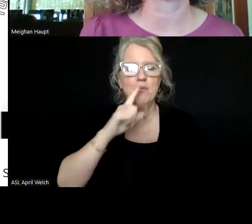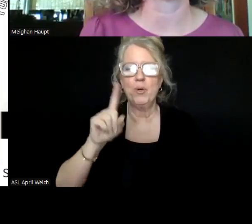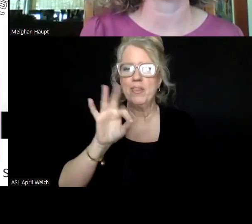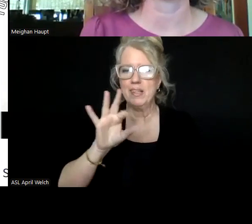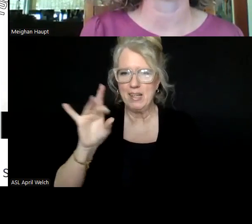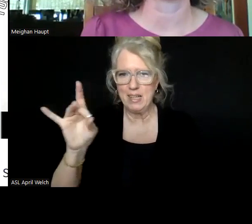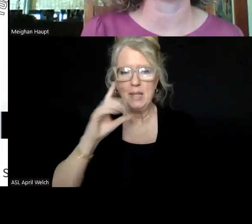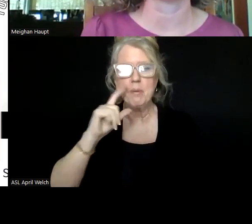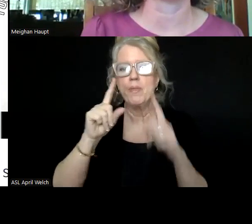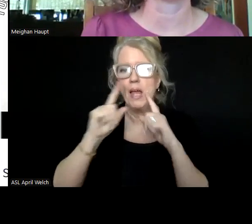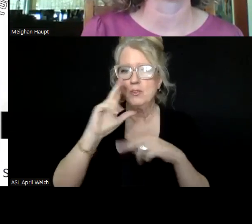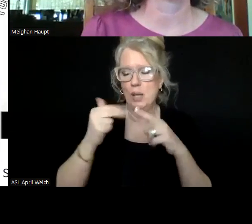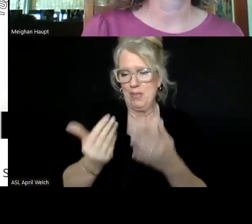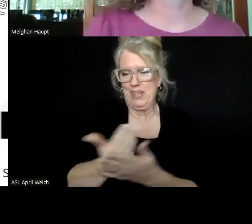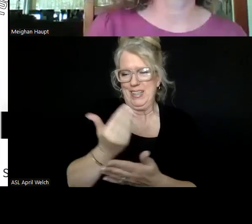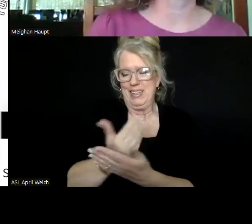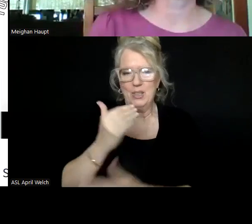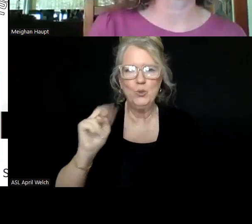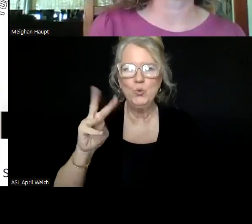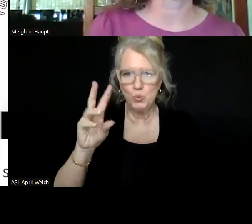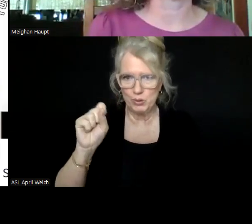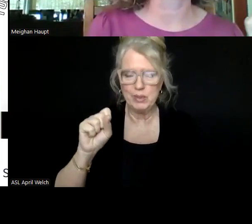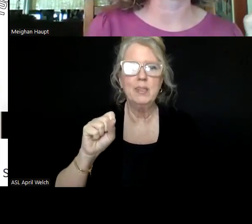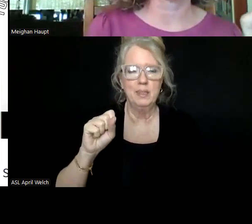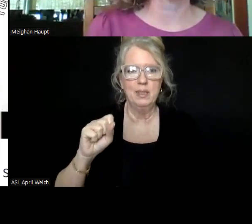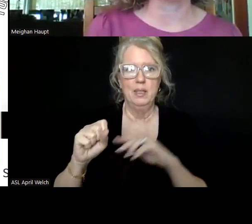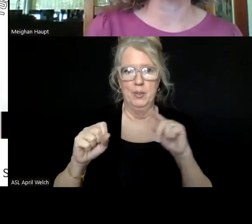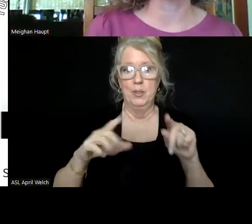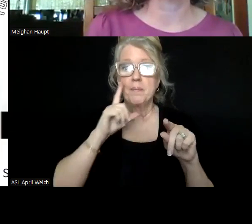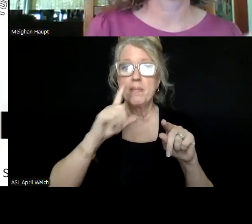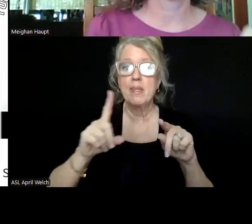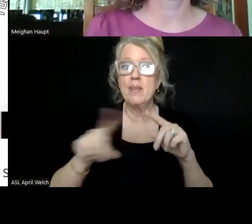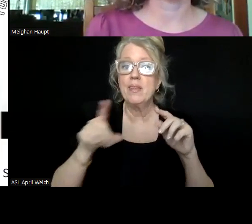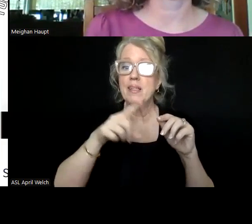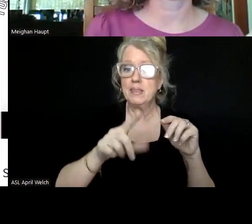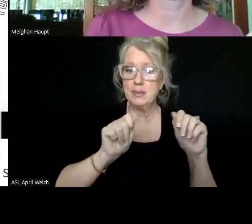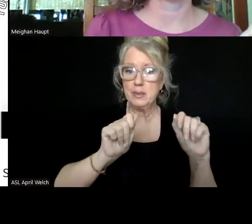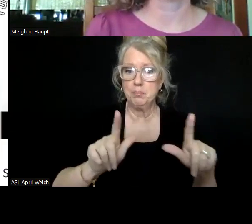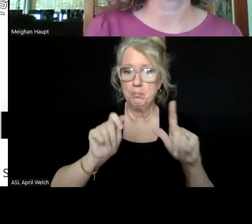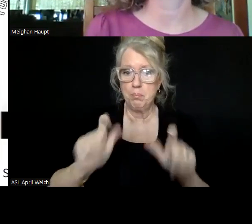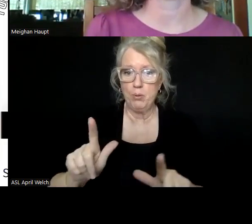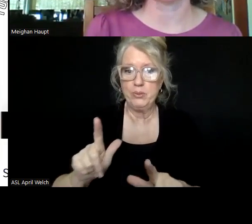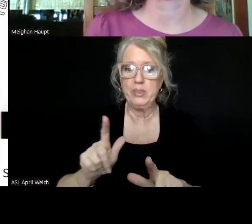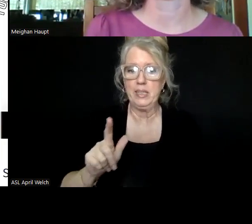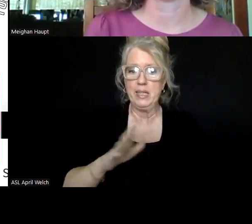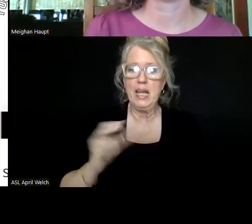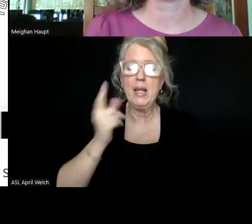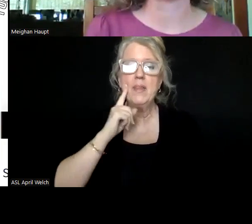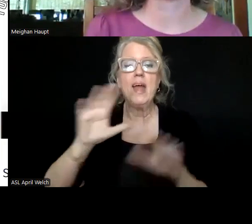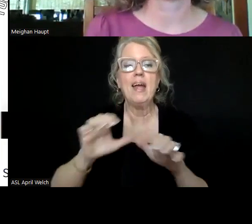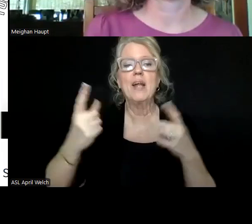Crisis Jam that talks about the latest crisis news. So this is postings about activities that happened